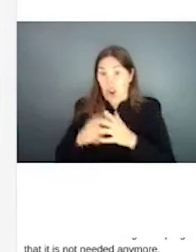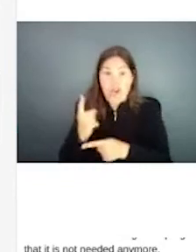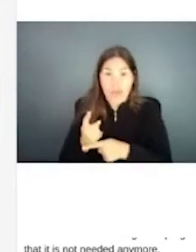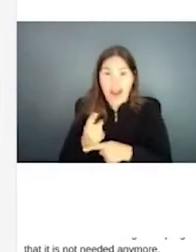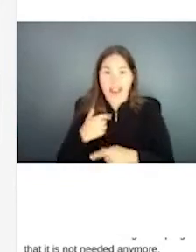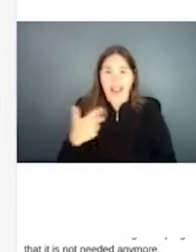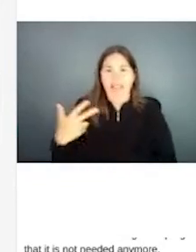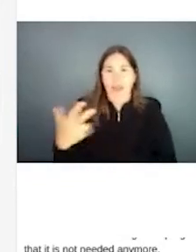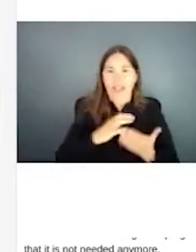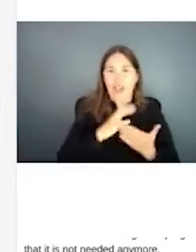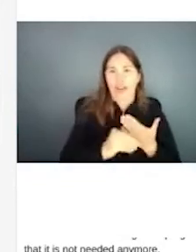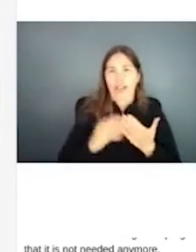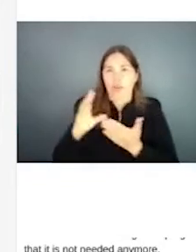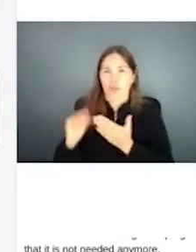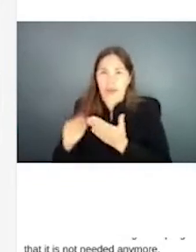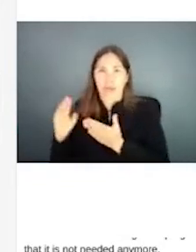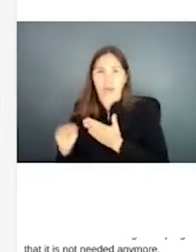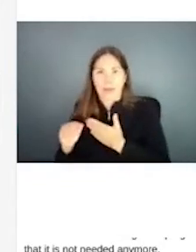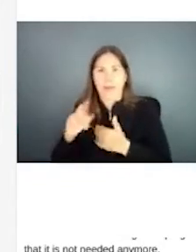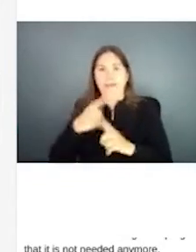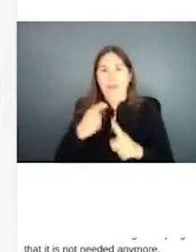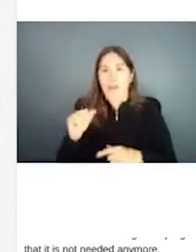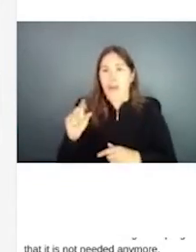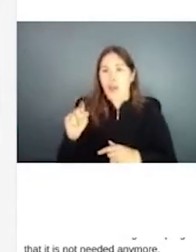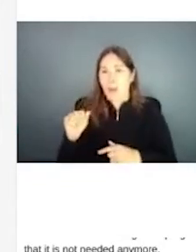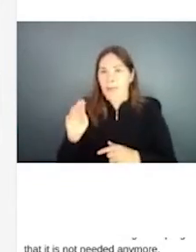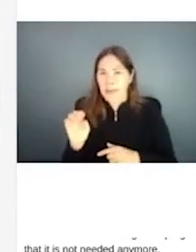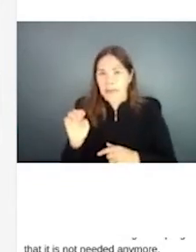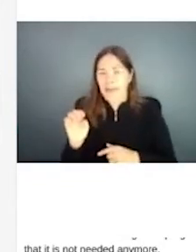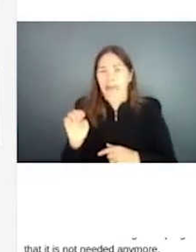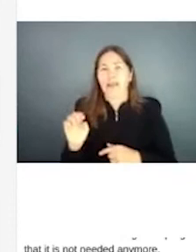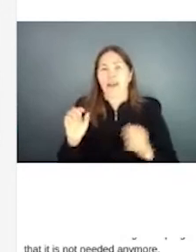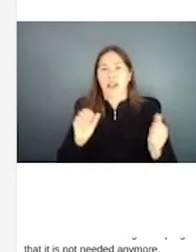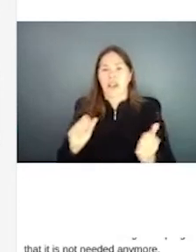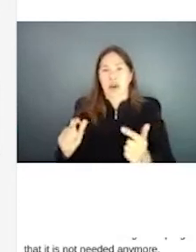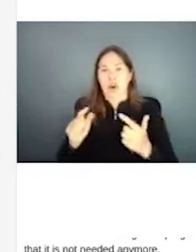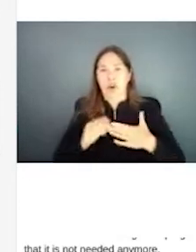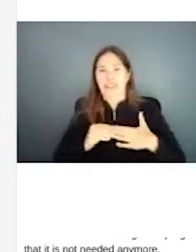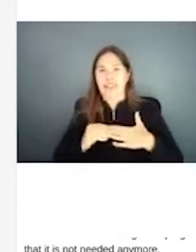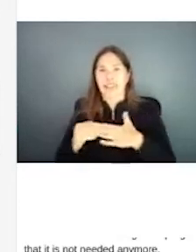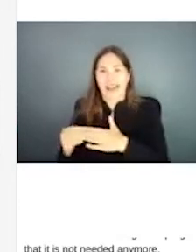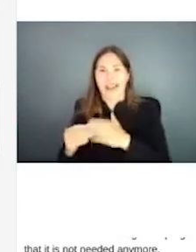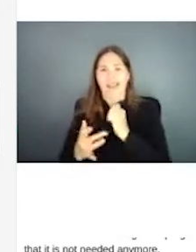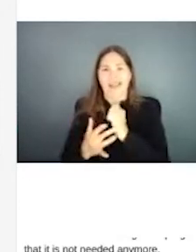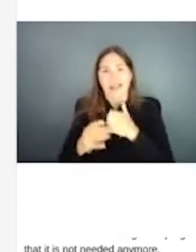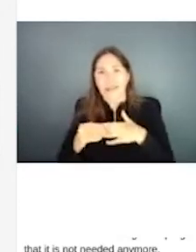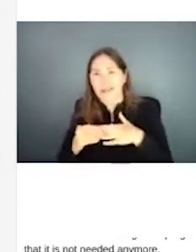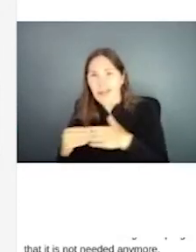3 curriculums from Adobe, and all of these guides and technical